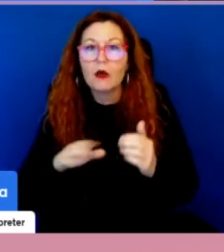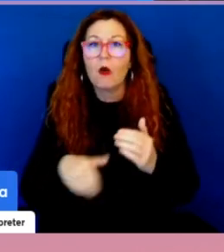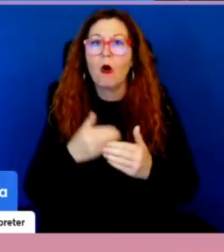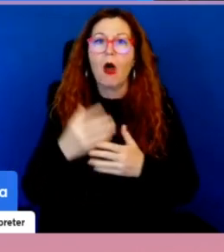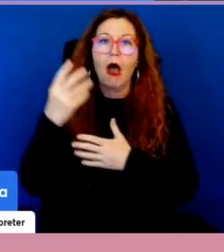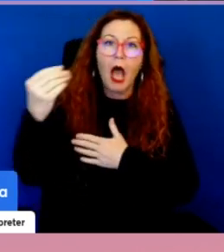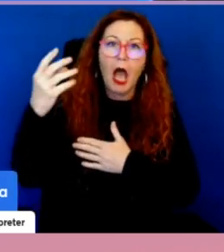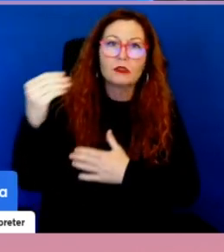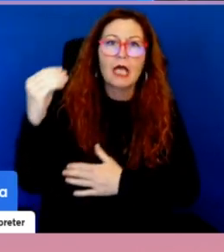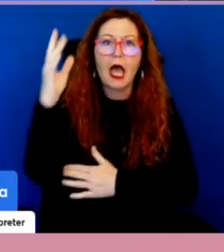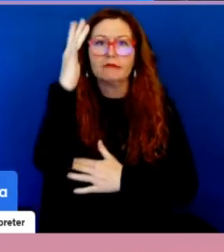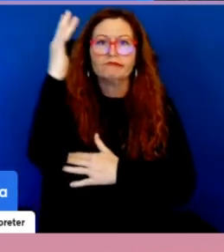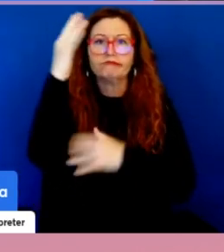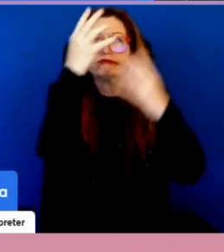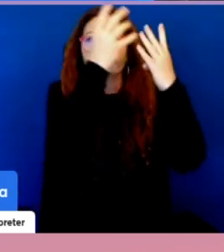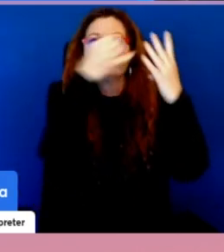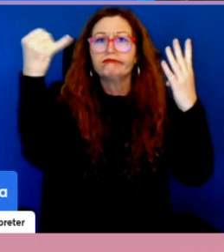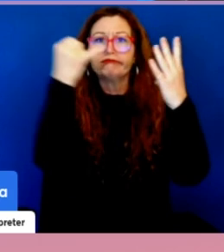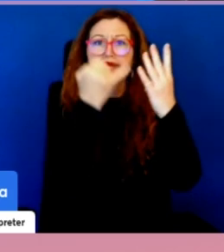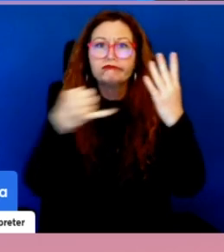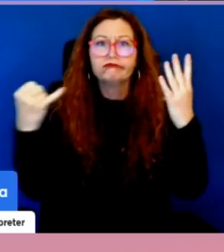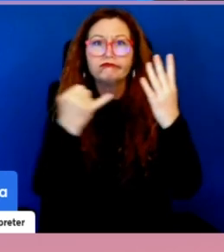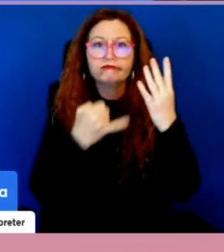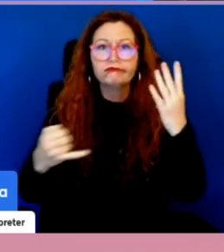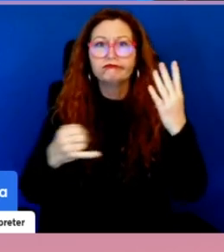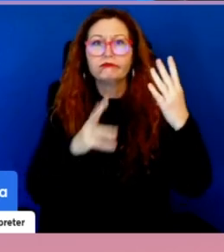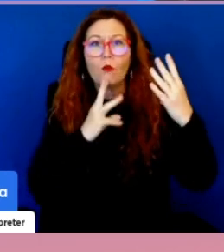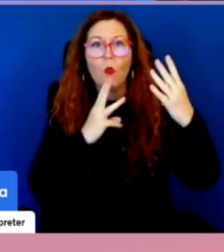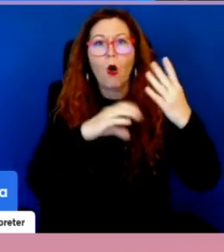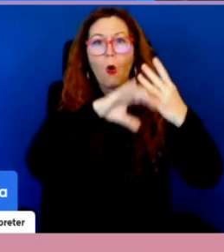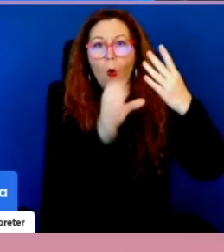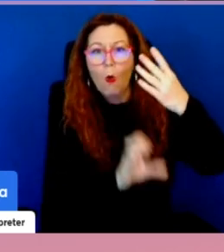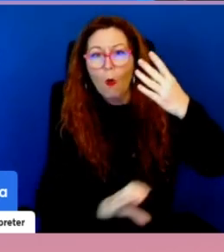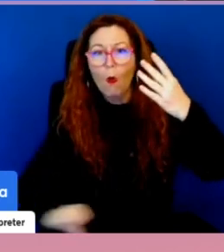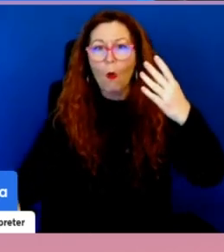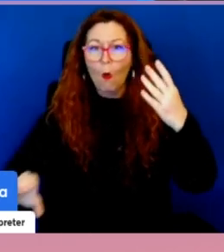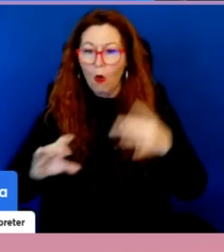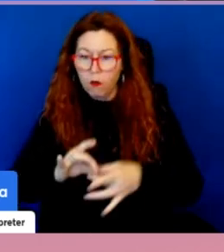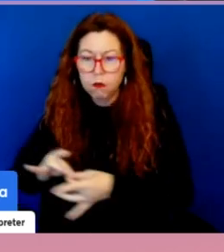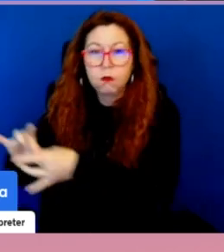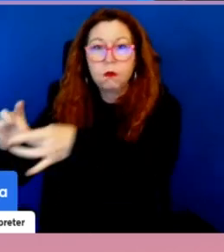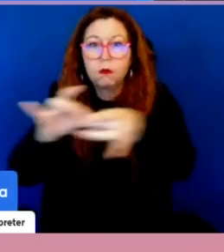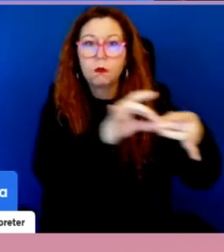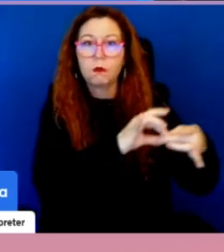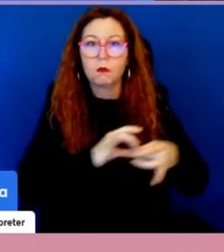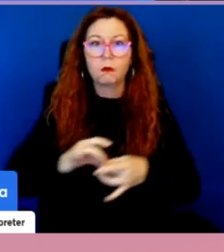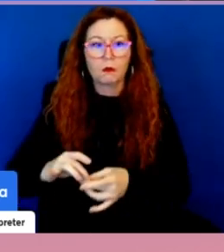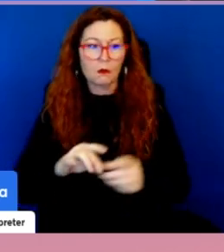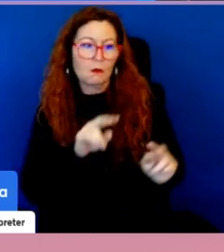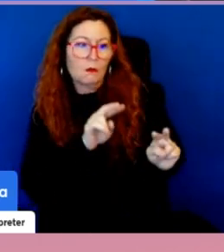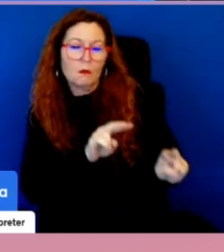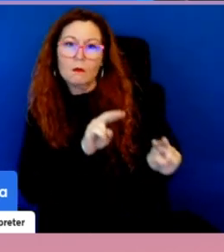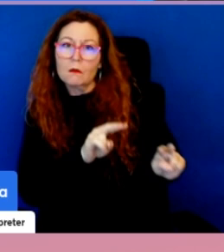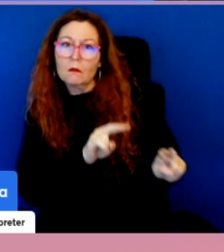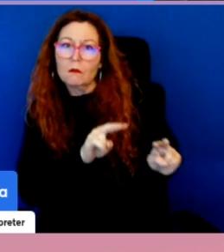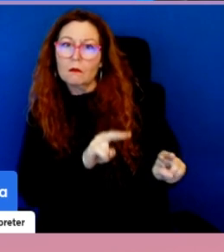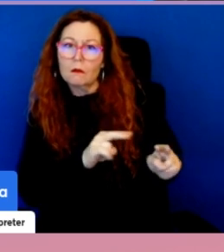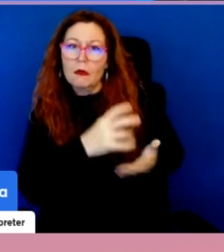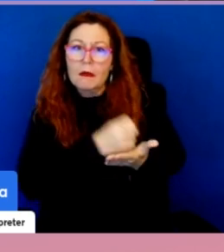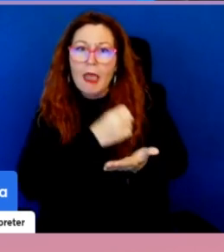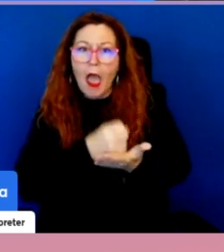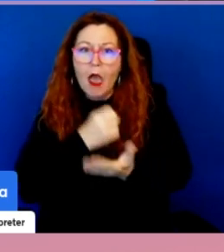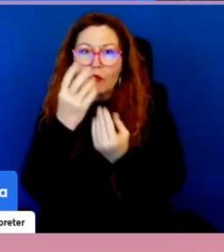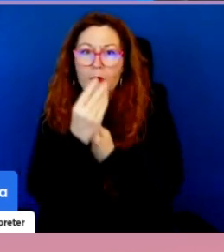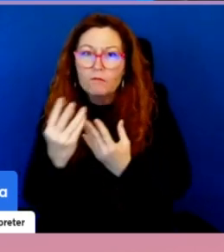from their rock truck, from their front loaders, so on and so on. And they want to gather this data so they can do some predictive analysis of things